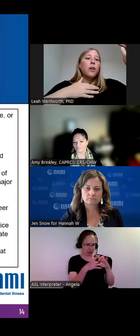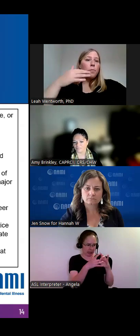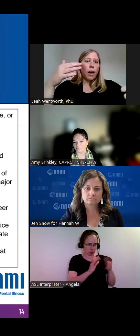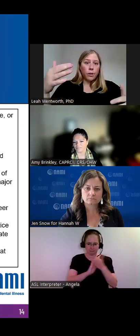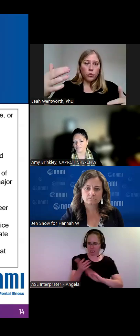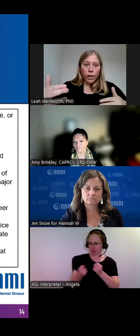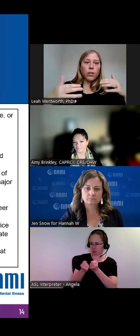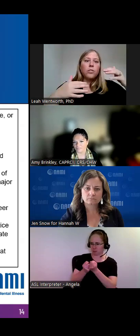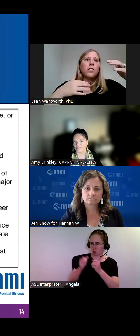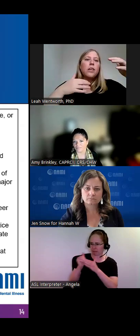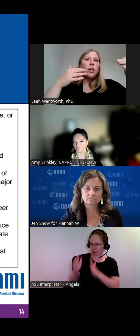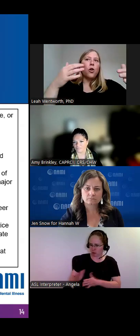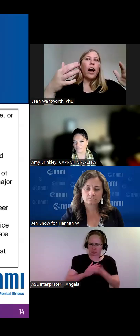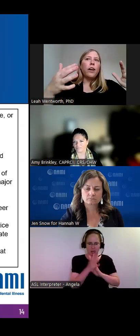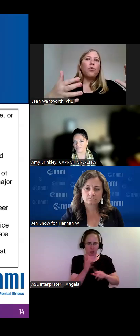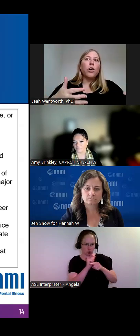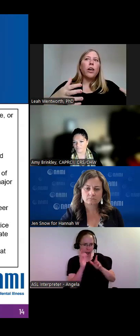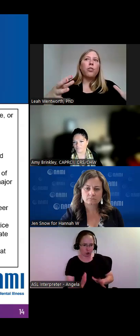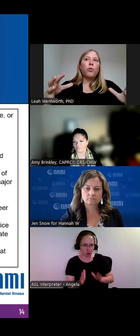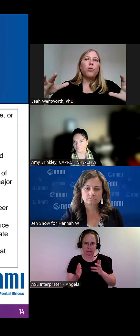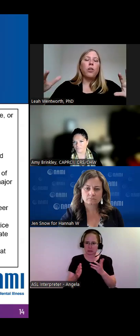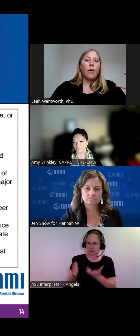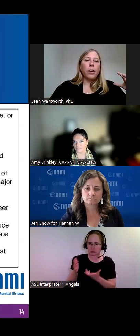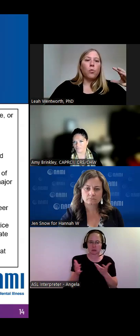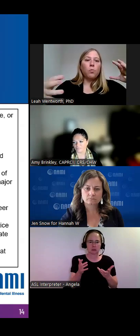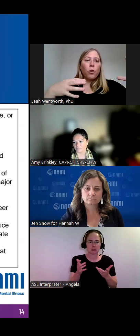leaders, becoming trainers, kind of